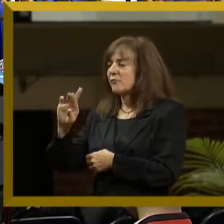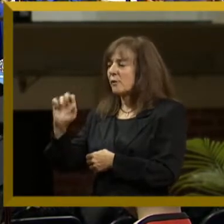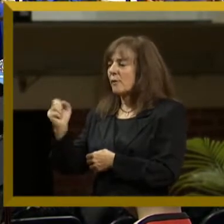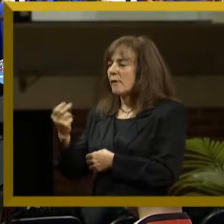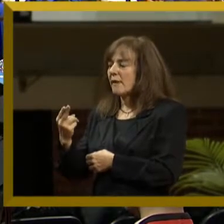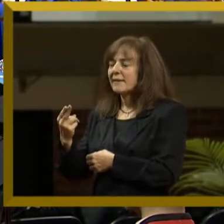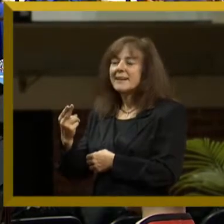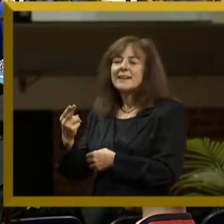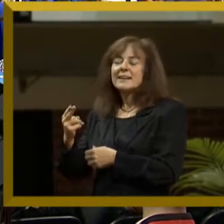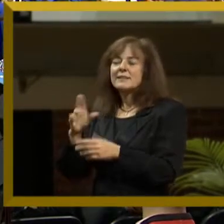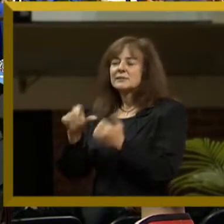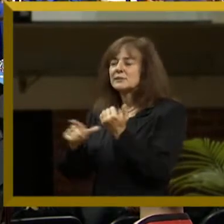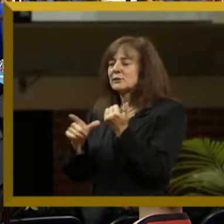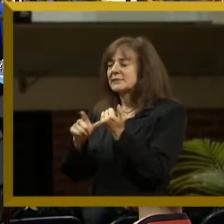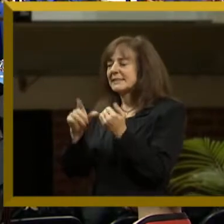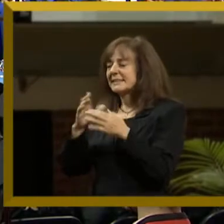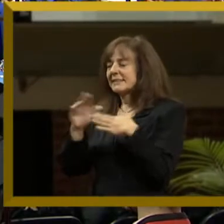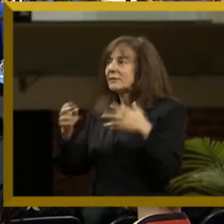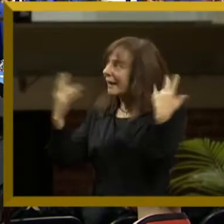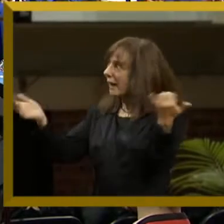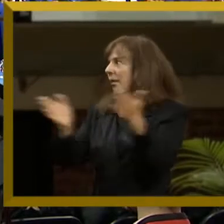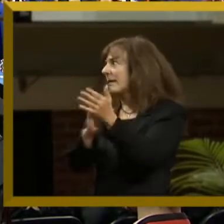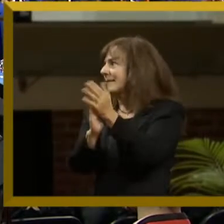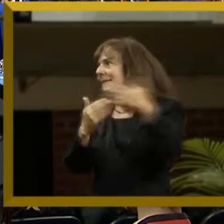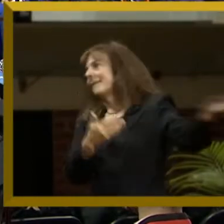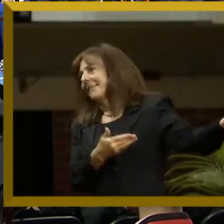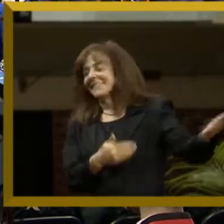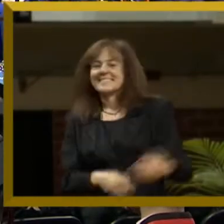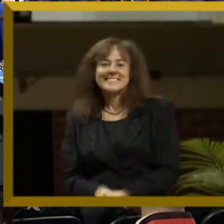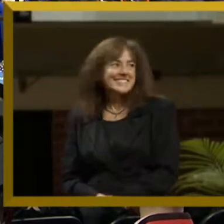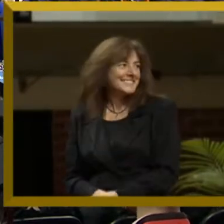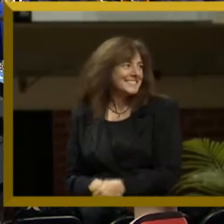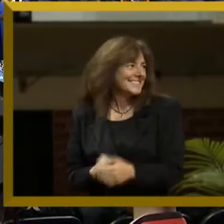Associate Dean for the Honors College. Now, let's applaud them, please.